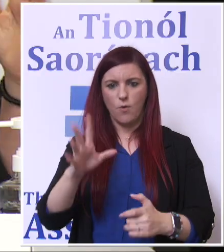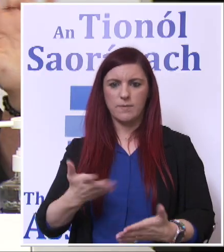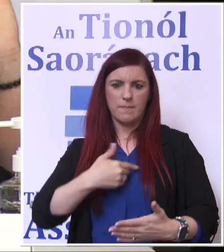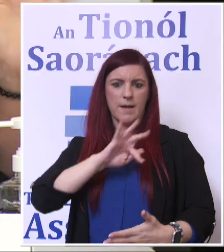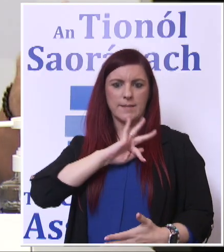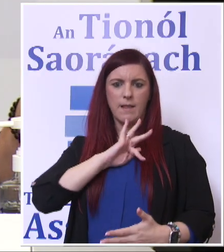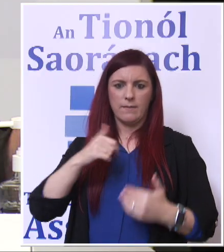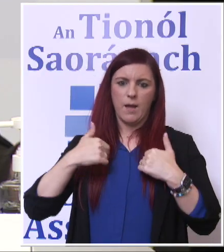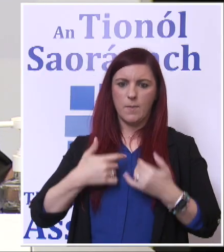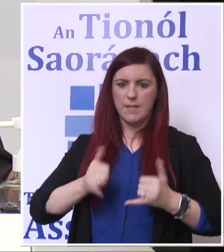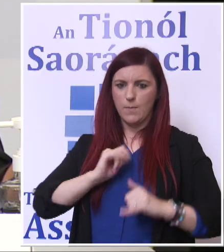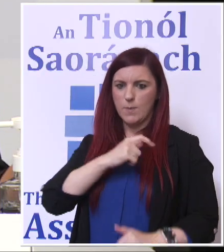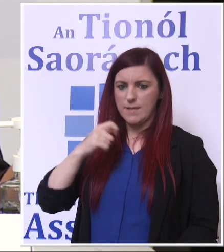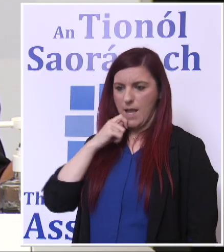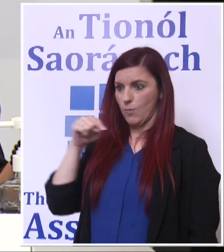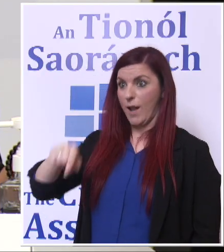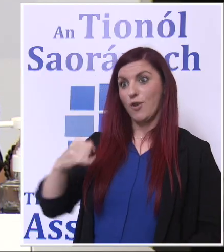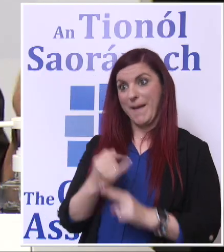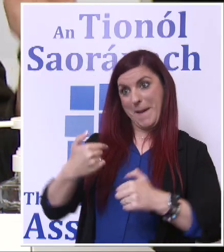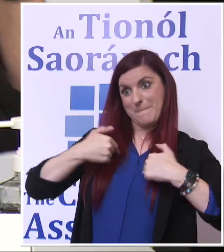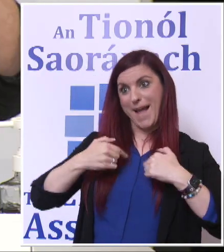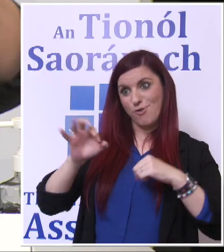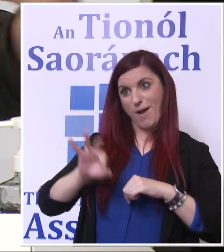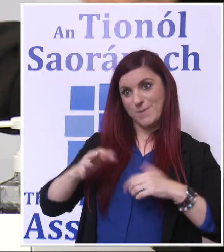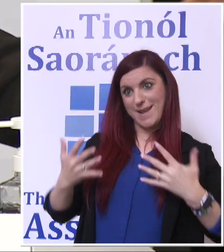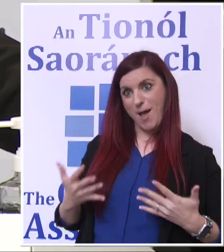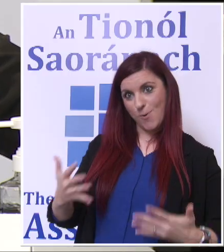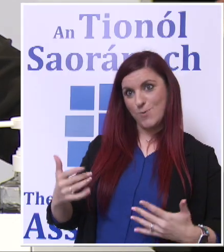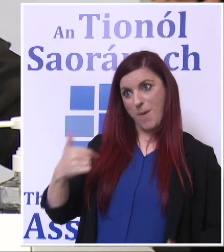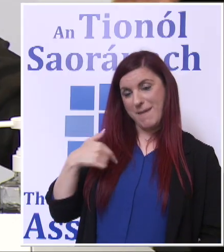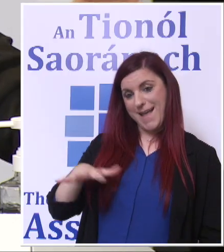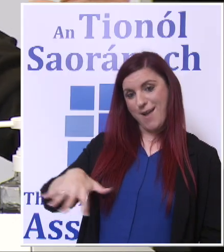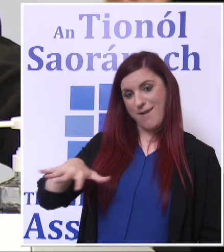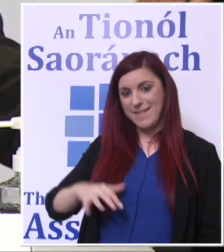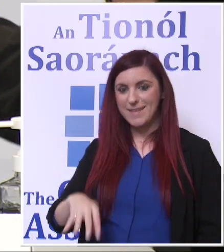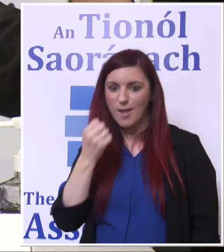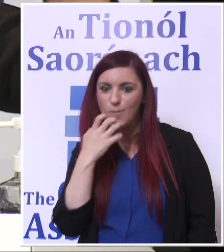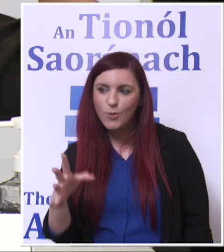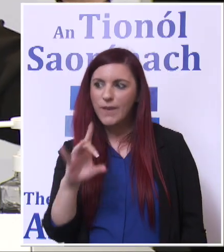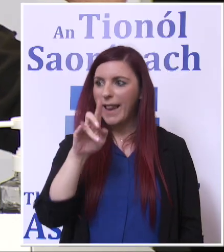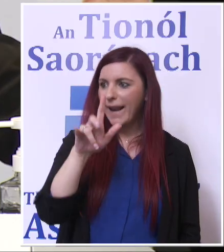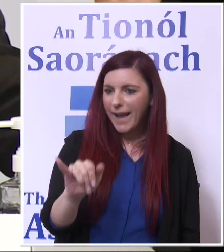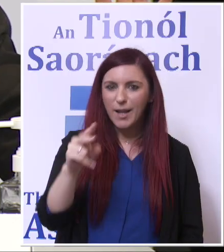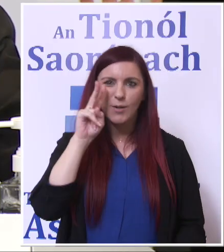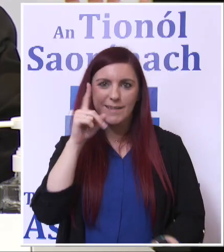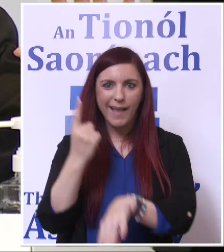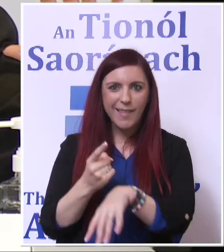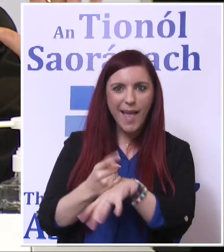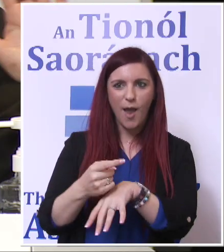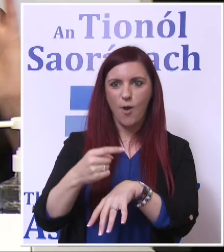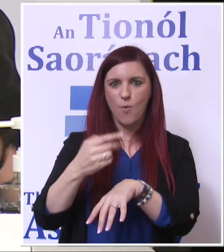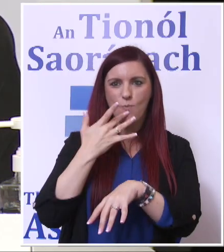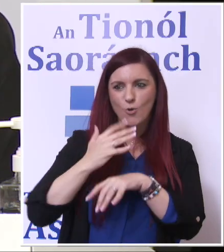was able to say, well, you know, you're in my patch here, and this is our beautiful Killiney, and there you can see the piers of